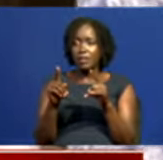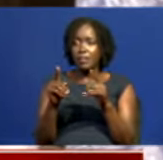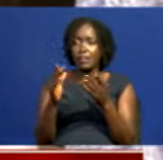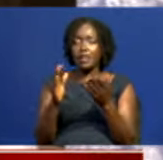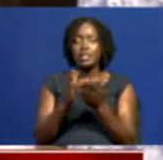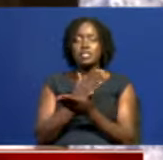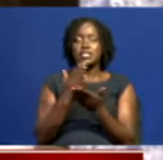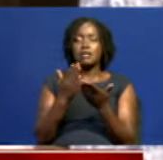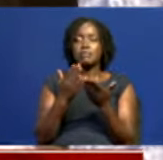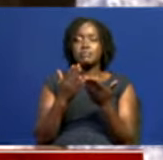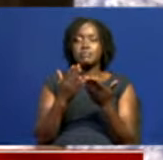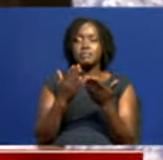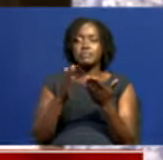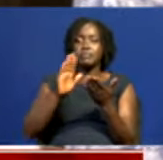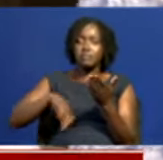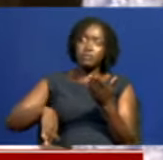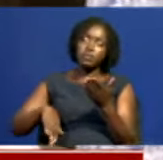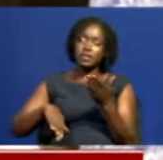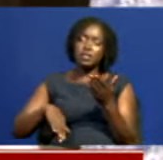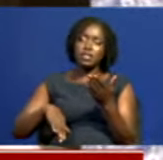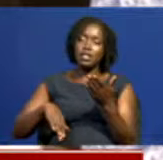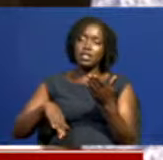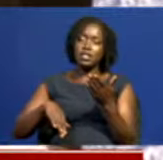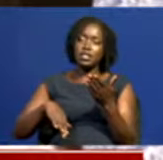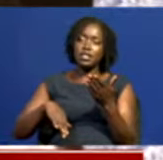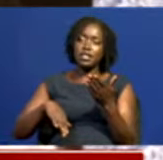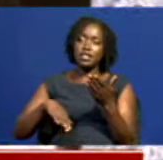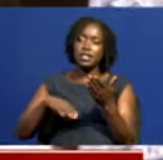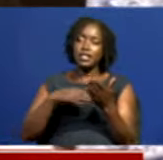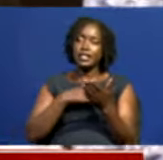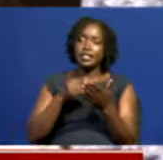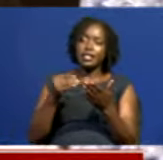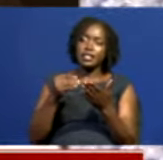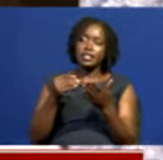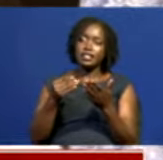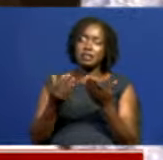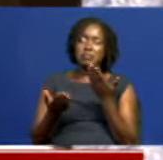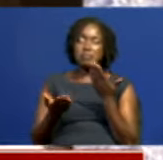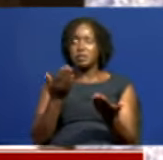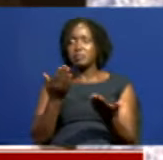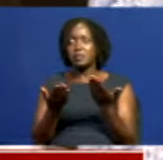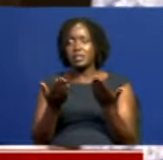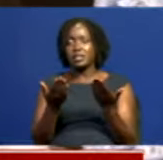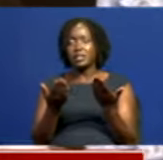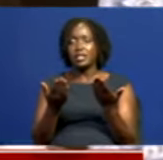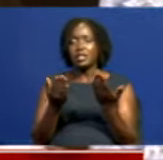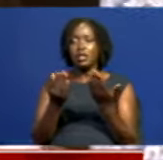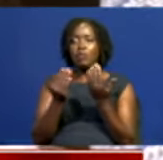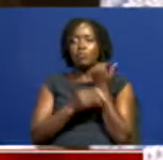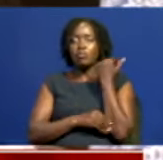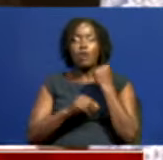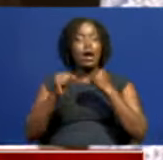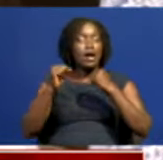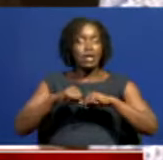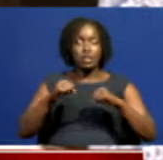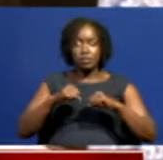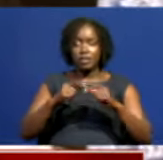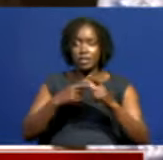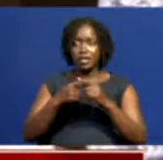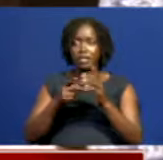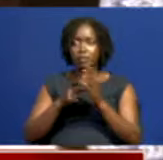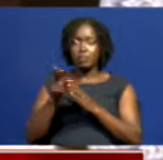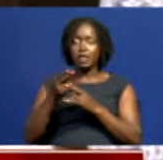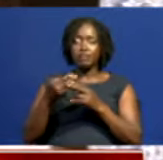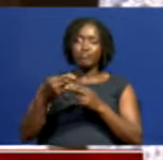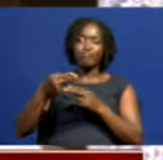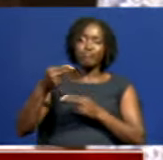some delays and some maybe not agreements, then you've seen the price shoot